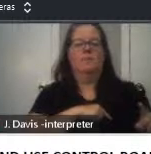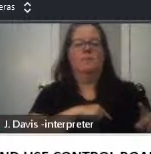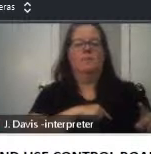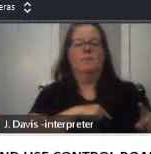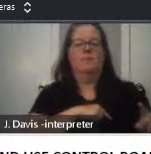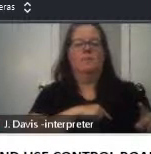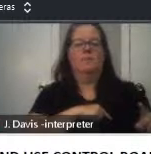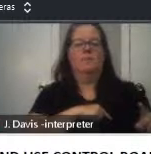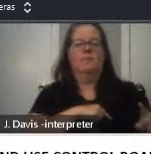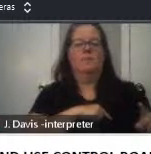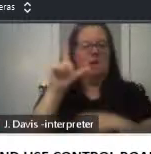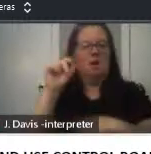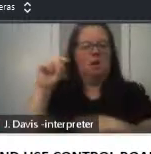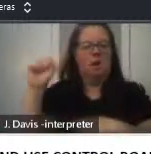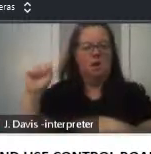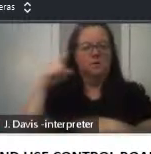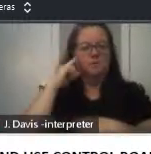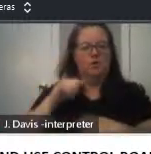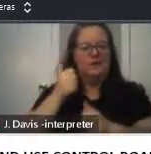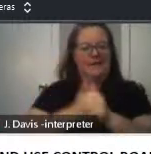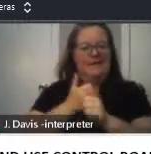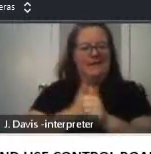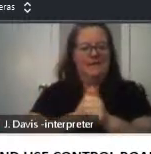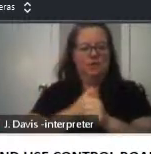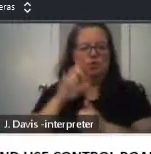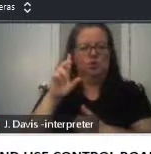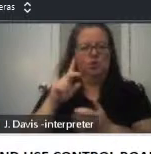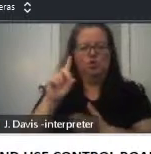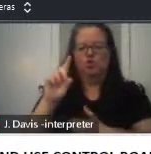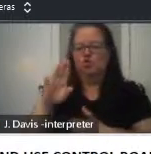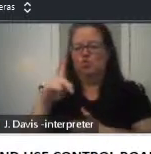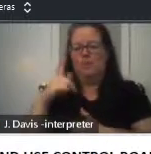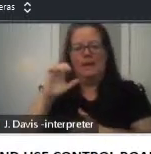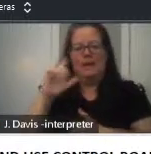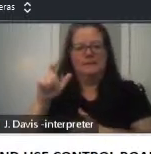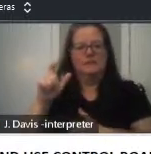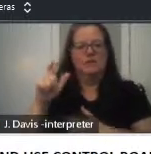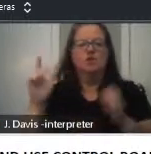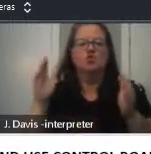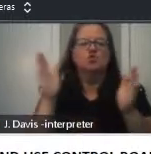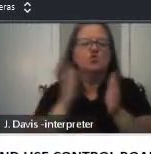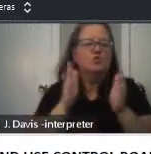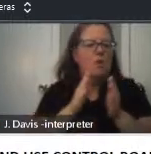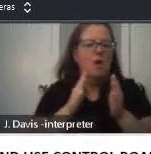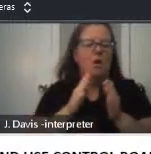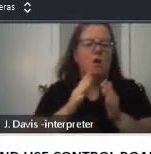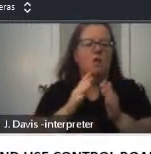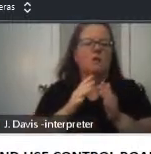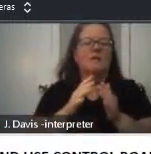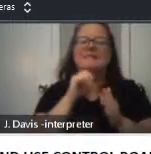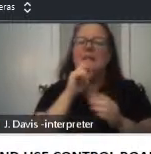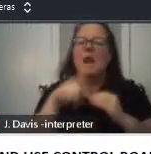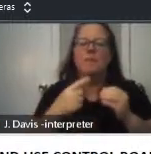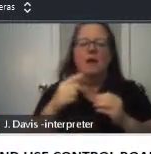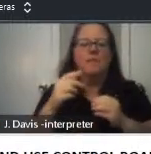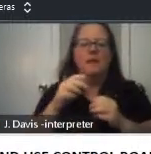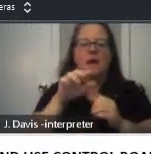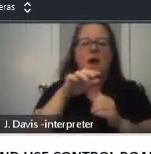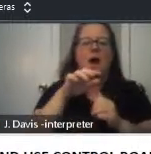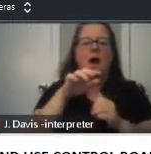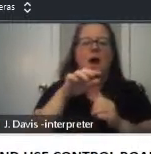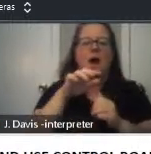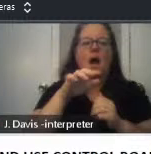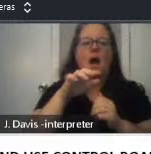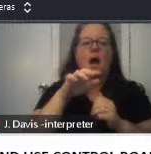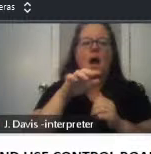those duplexes, those lots are too small for this zoning district. So it's really less about the apartments in the back. It's